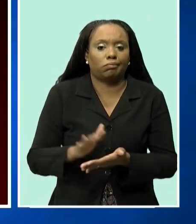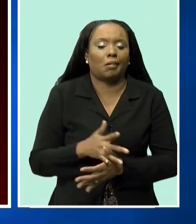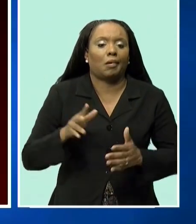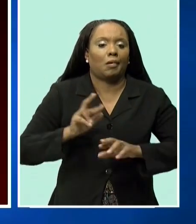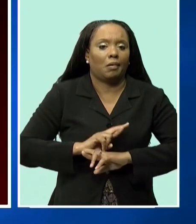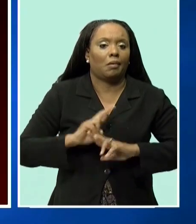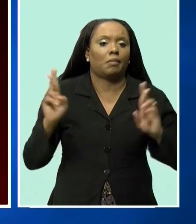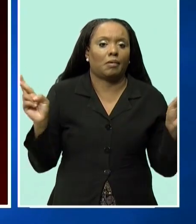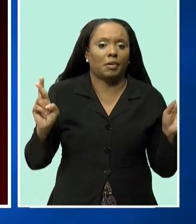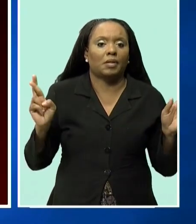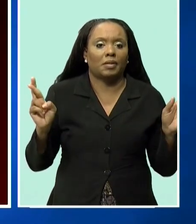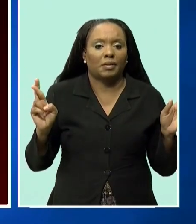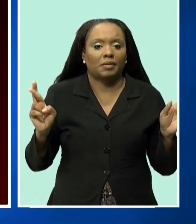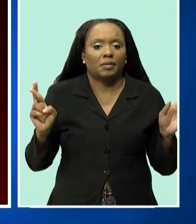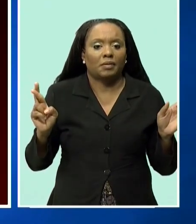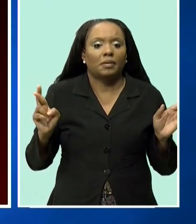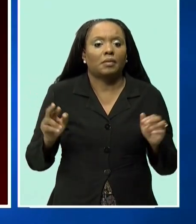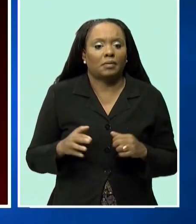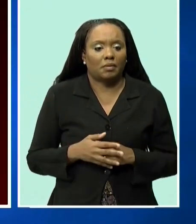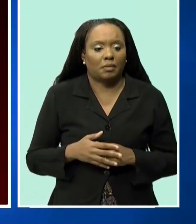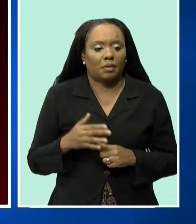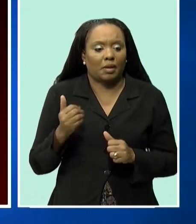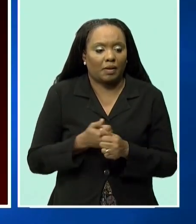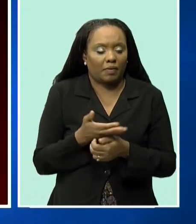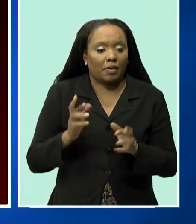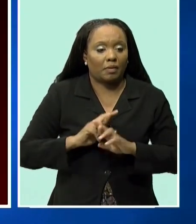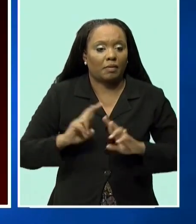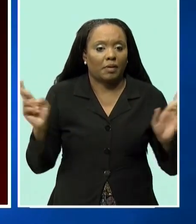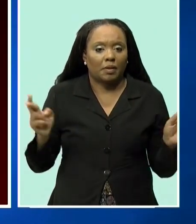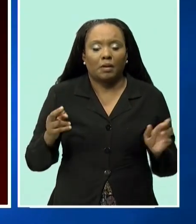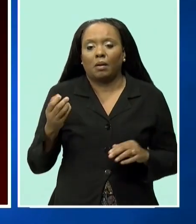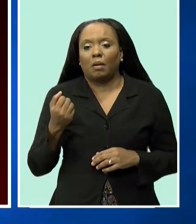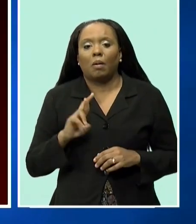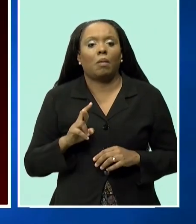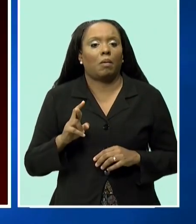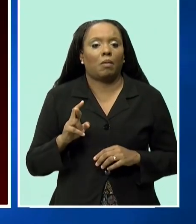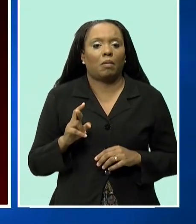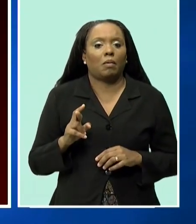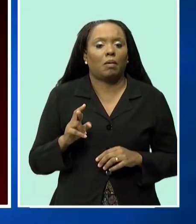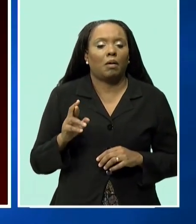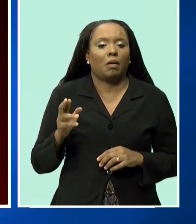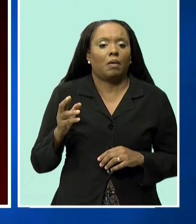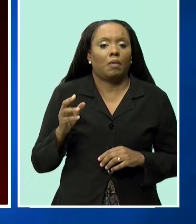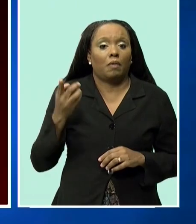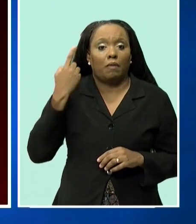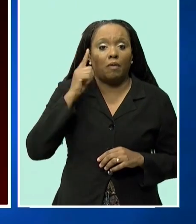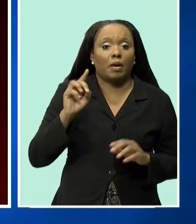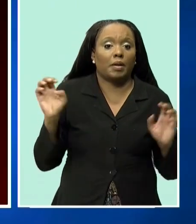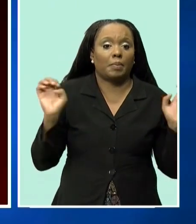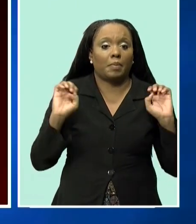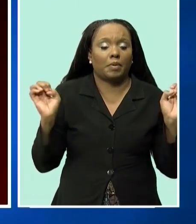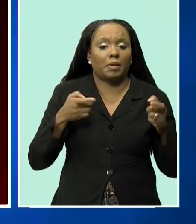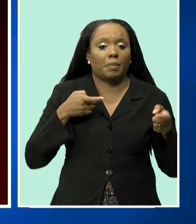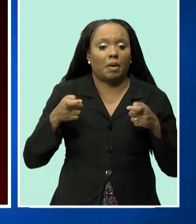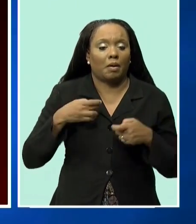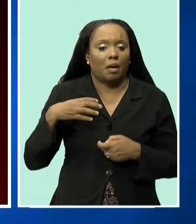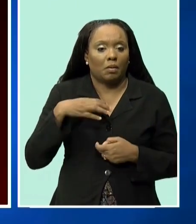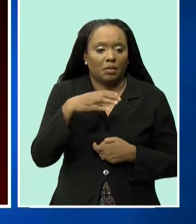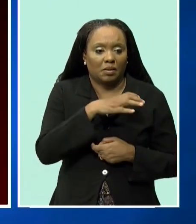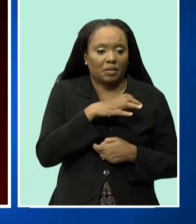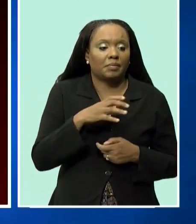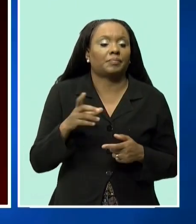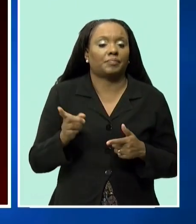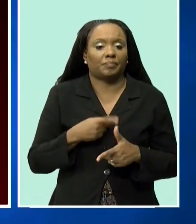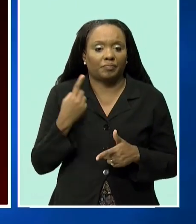to go through our governance process, our Emergency Management Advisory Council, and then on